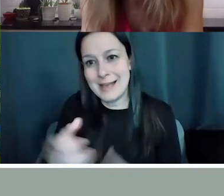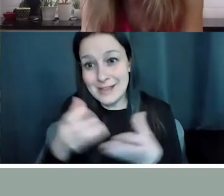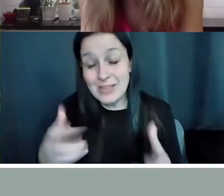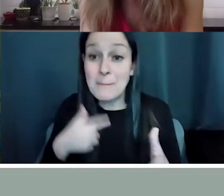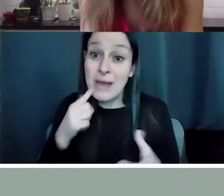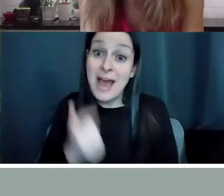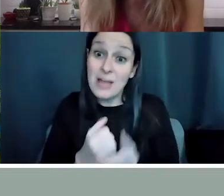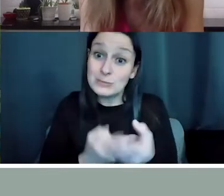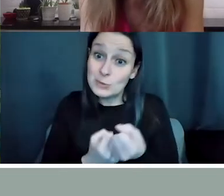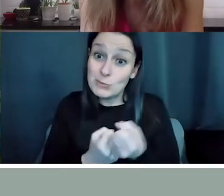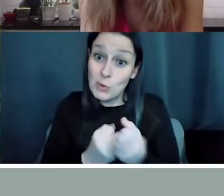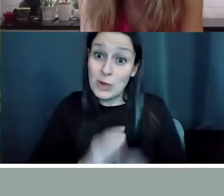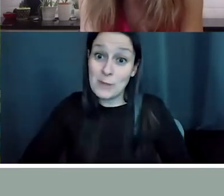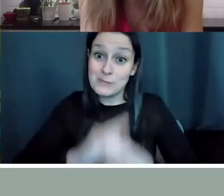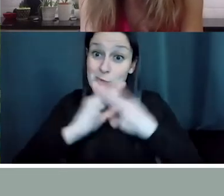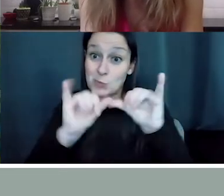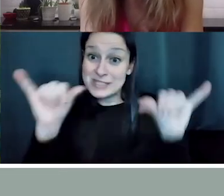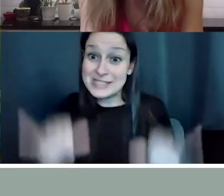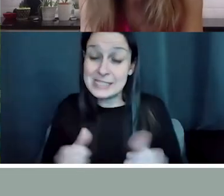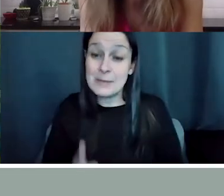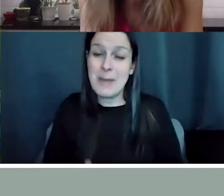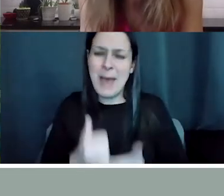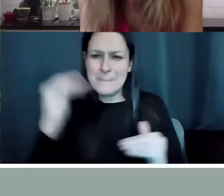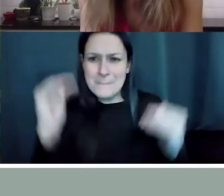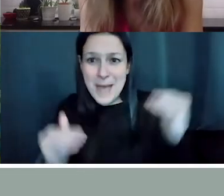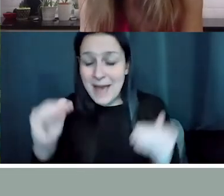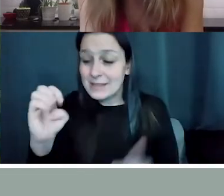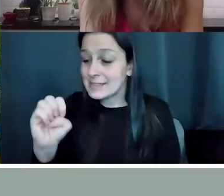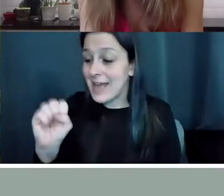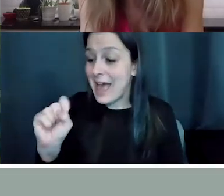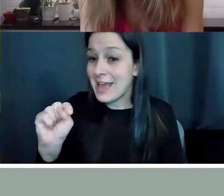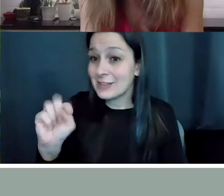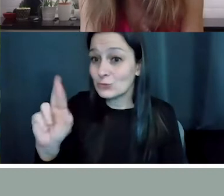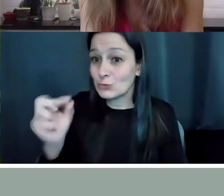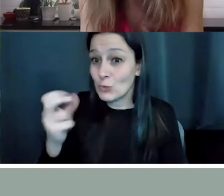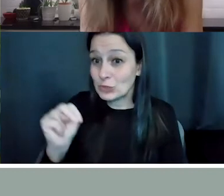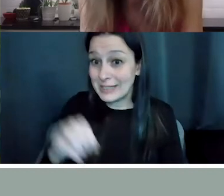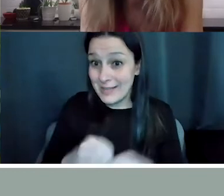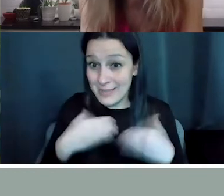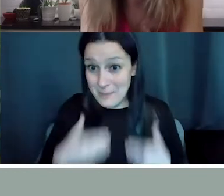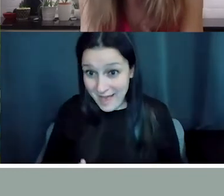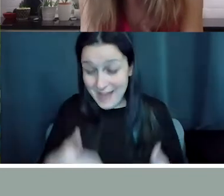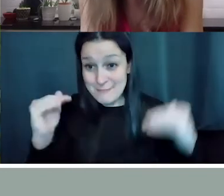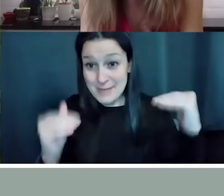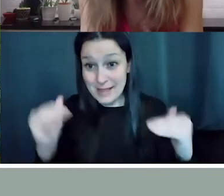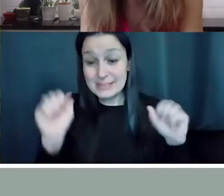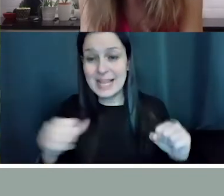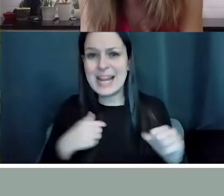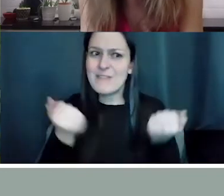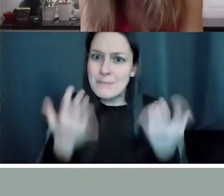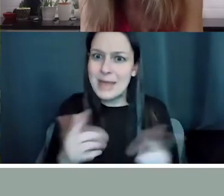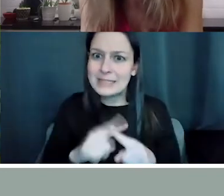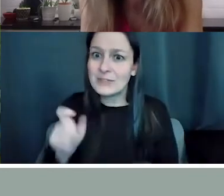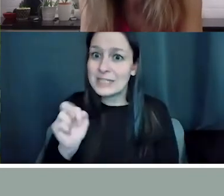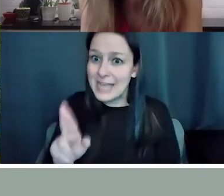immune system, can actually balance out estrogen in the body, and have a number of cancer-fighting